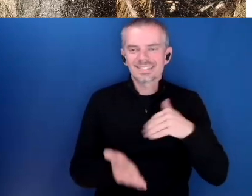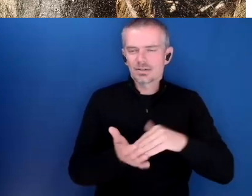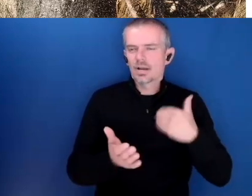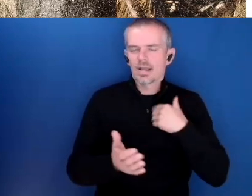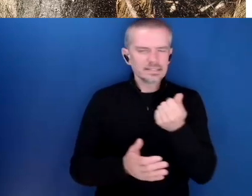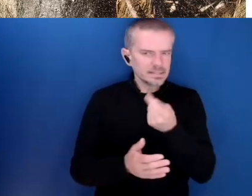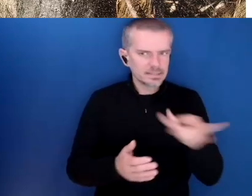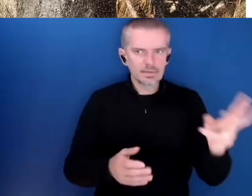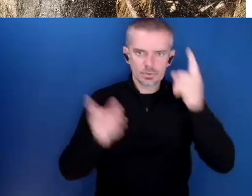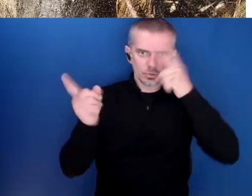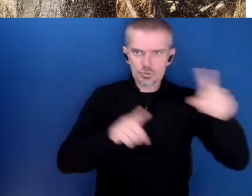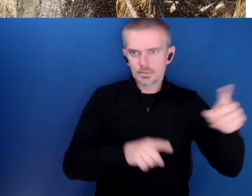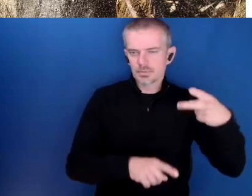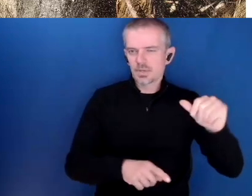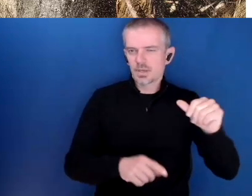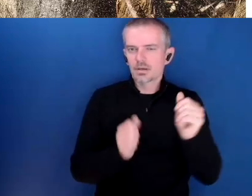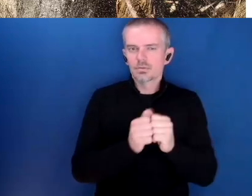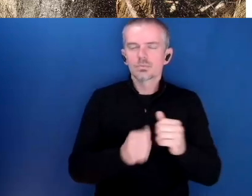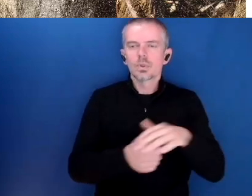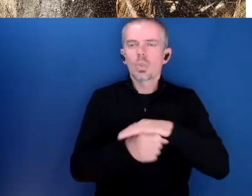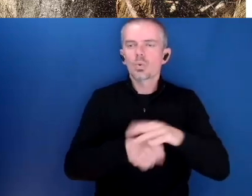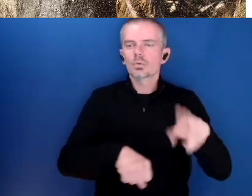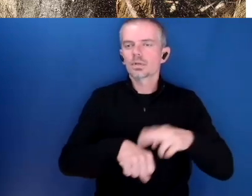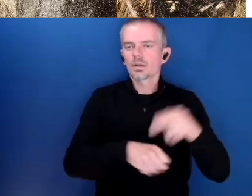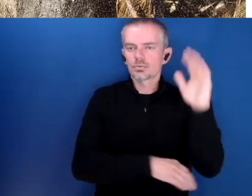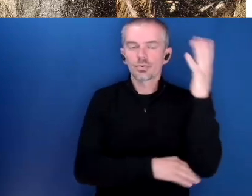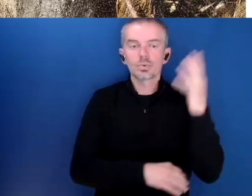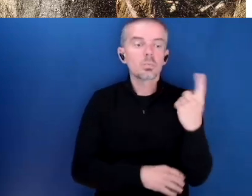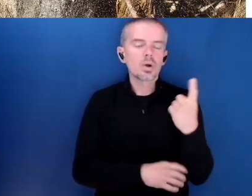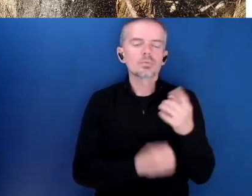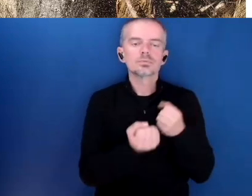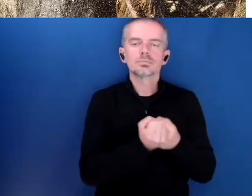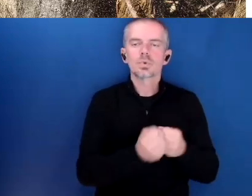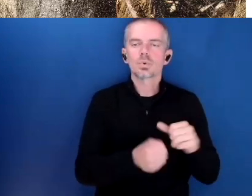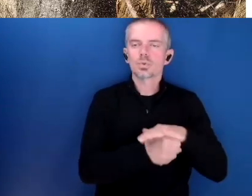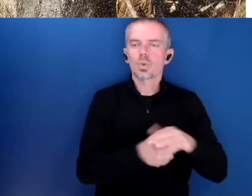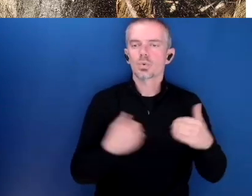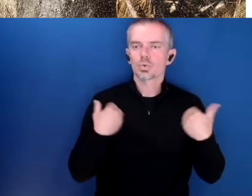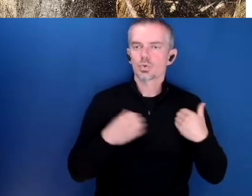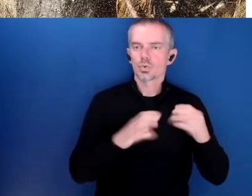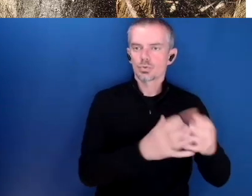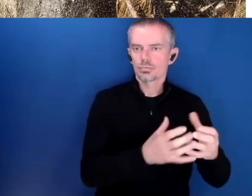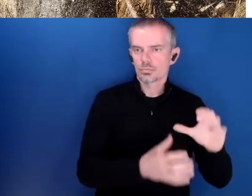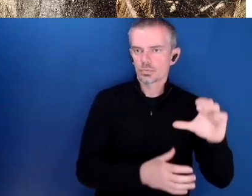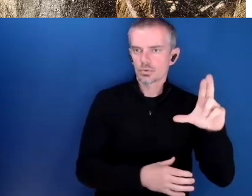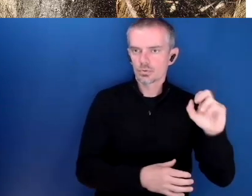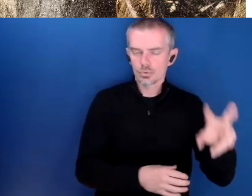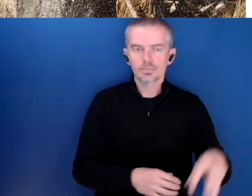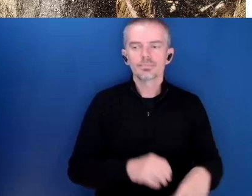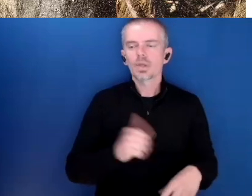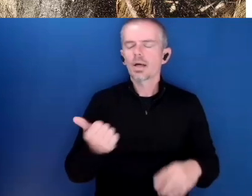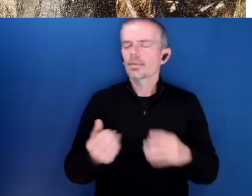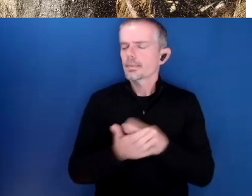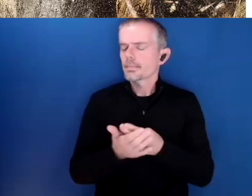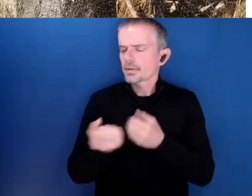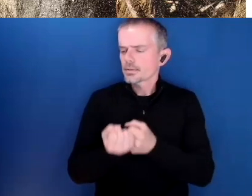with local national forests, and one of those agreements supports a local youth crew Another supports establishment of a seed bank for reseeding